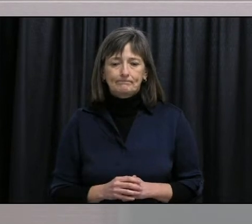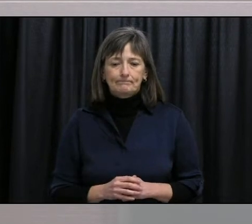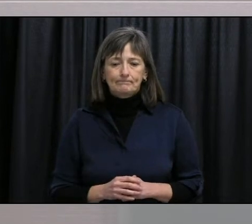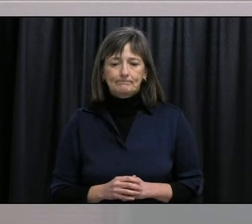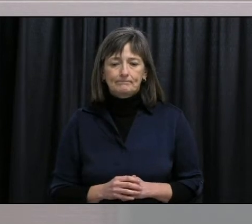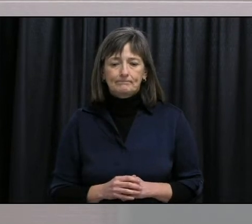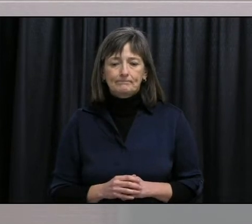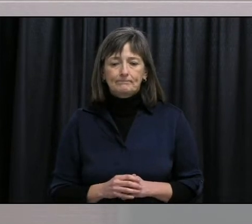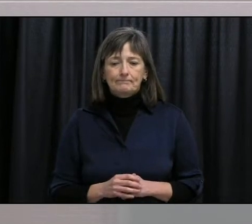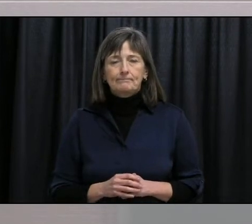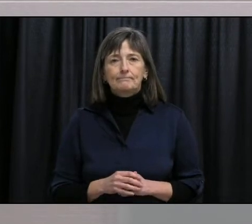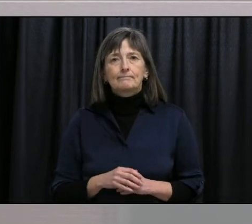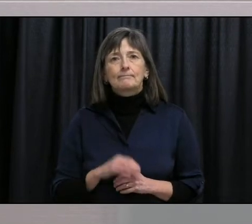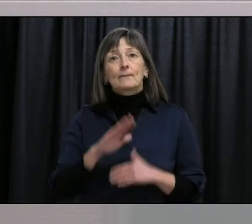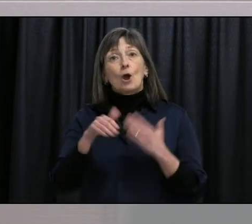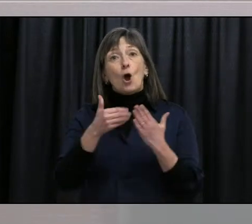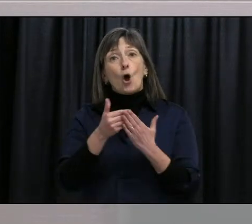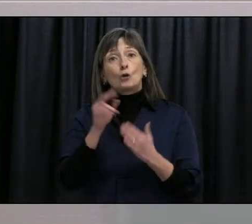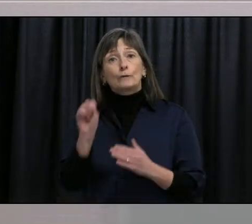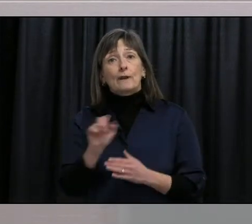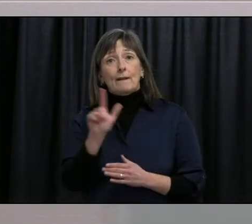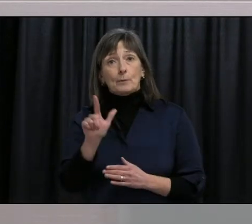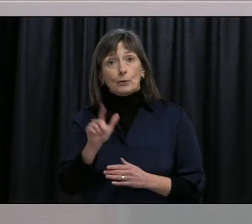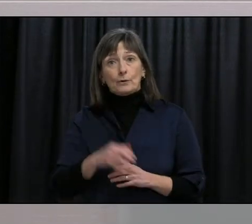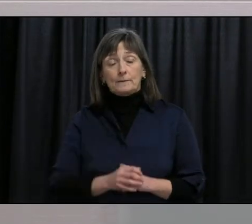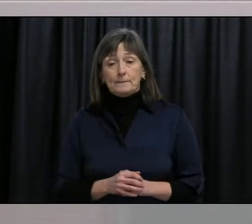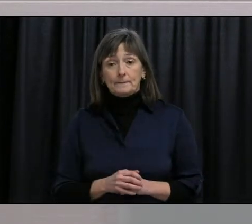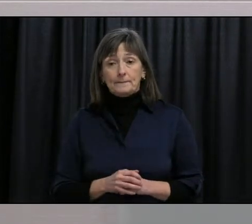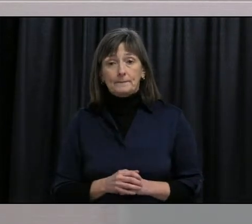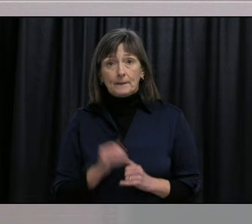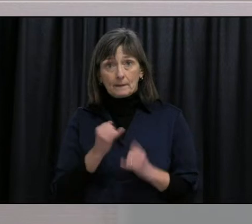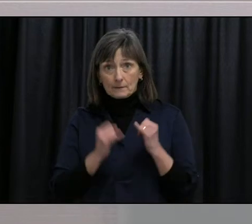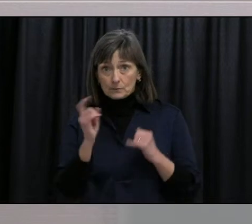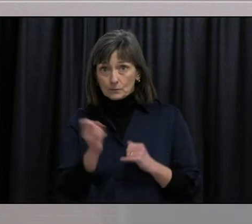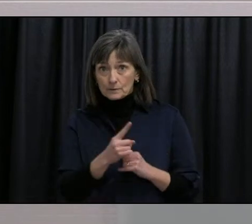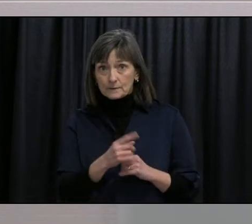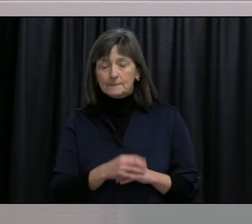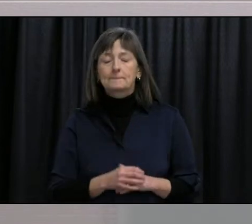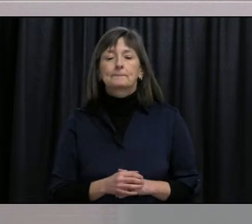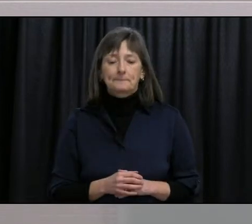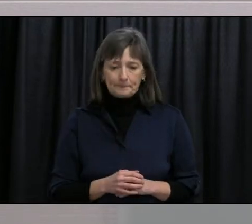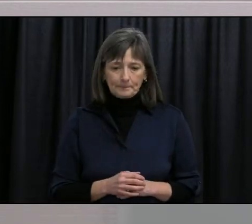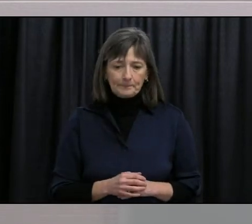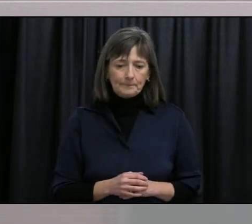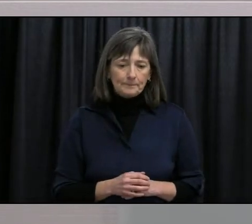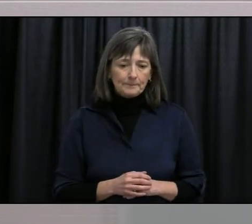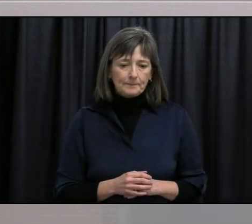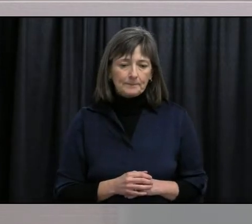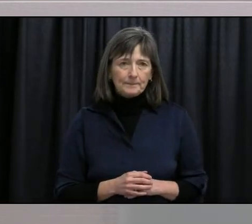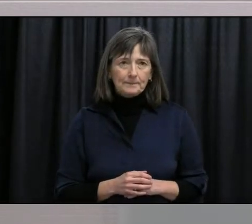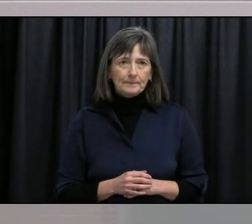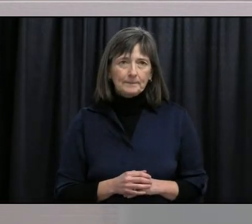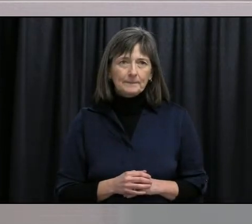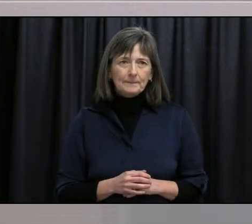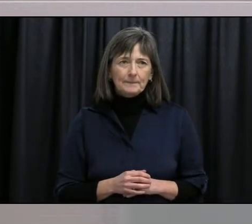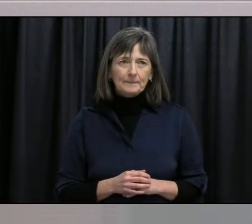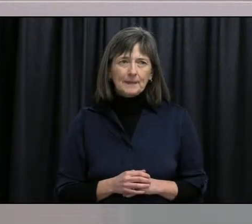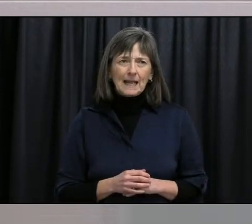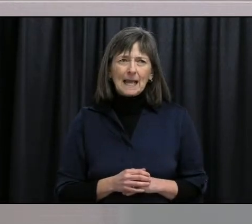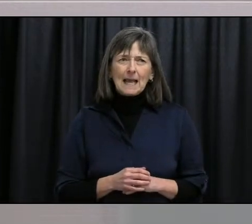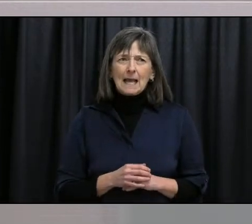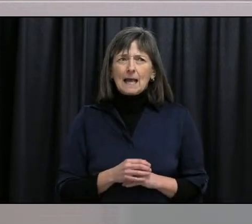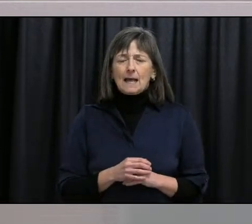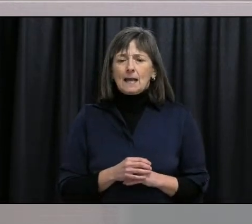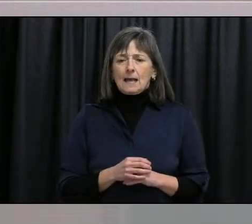Jody. Elizabeth Witten with All Newfoundland Labrador, do you have a final question? Yes, I do. It's a bit of a follow-up on Peter's